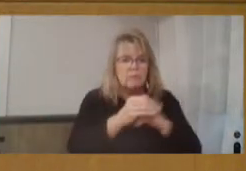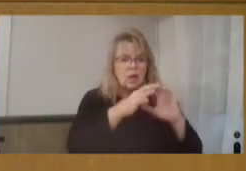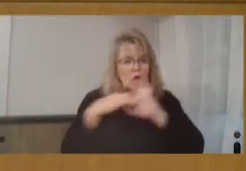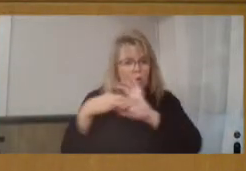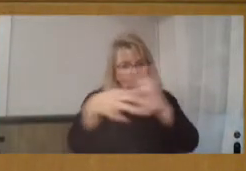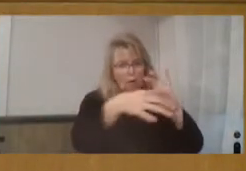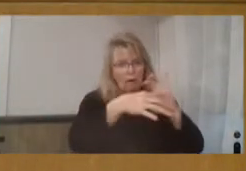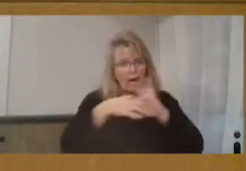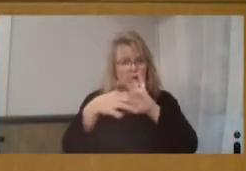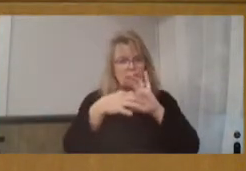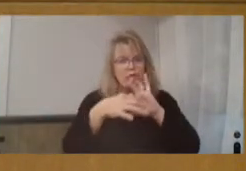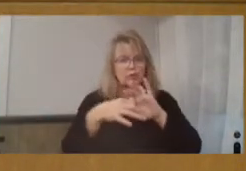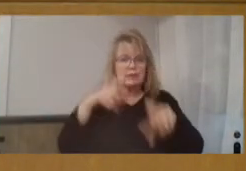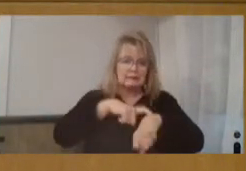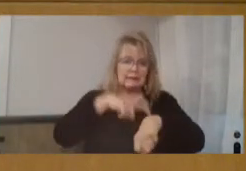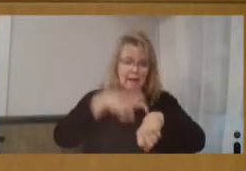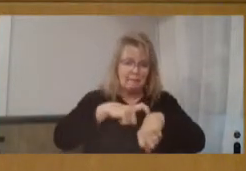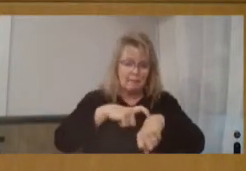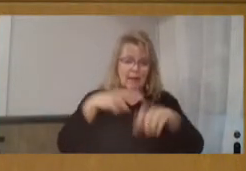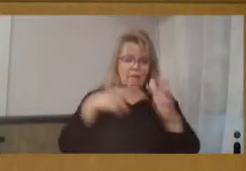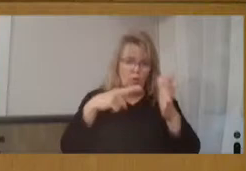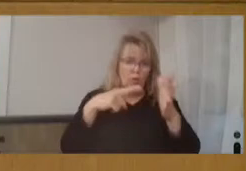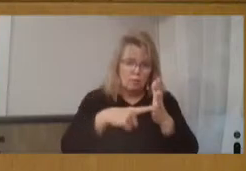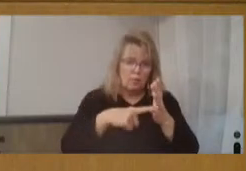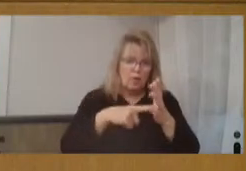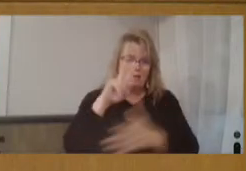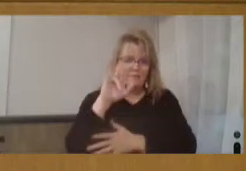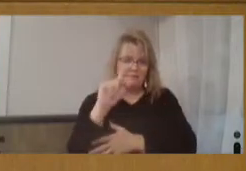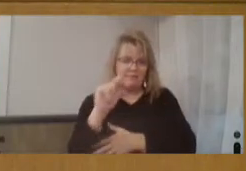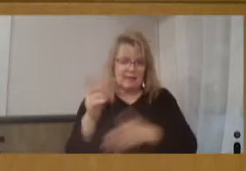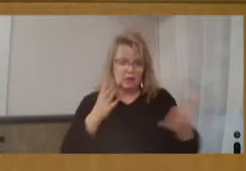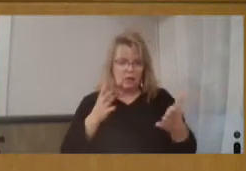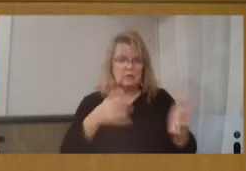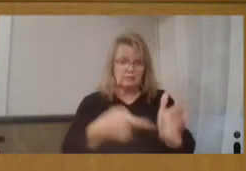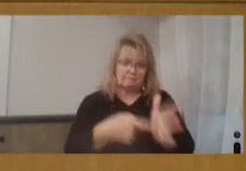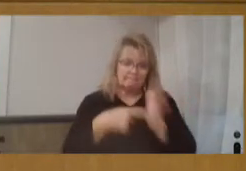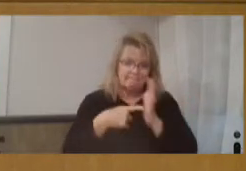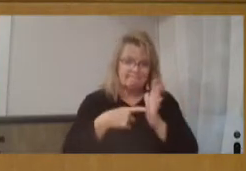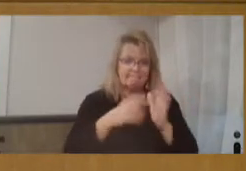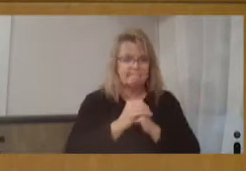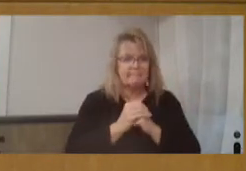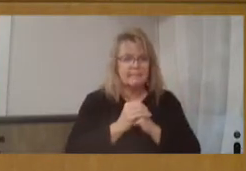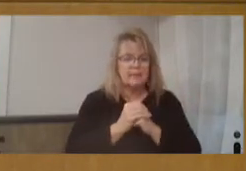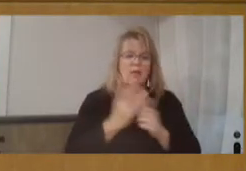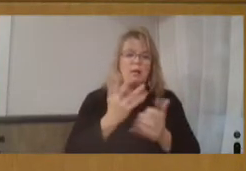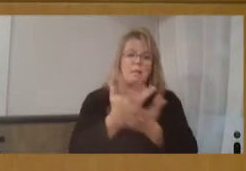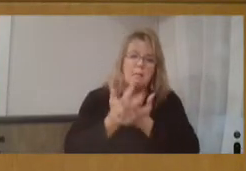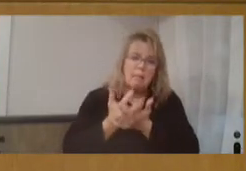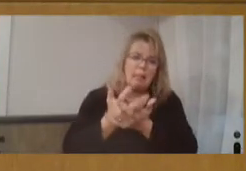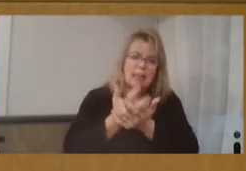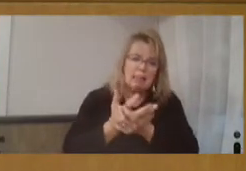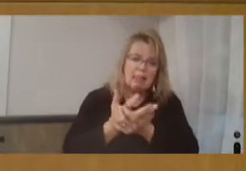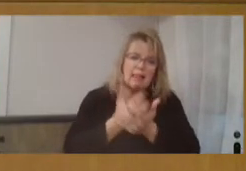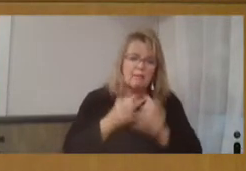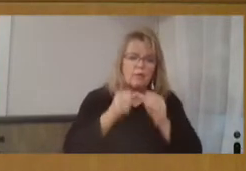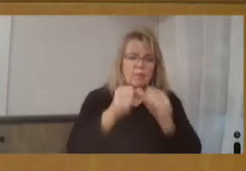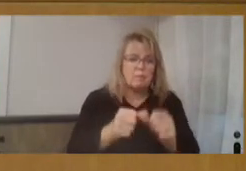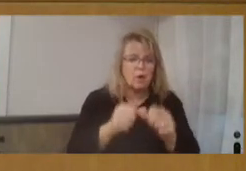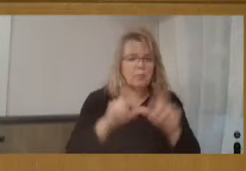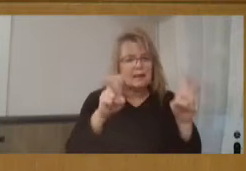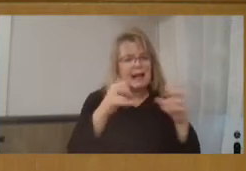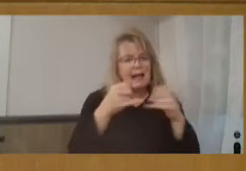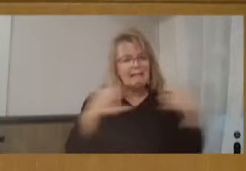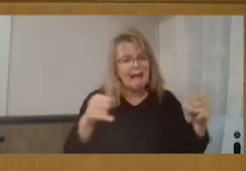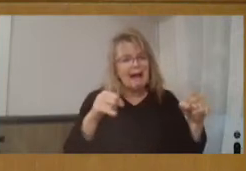and timely, affordable veterinary services. We plead for permanent line item funding for